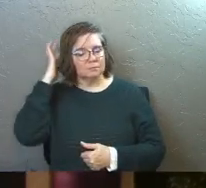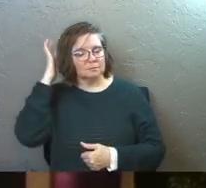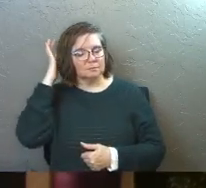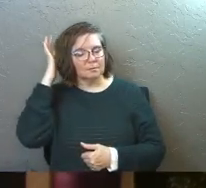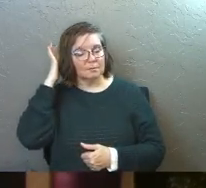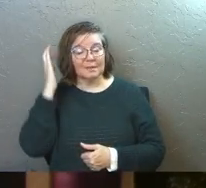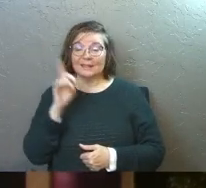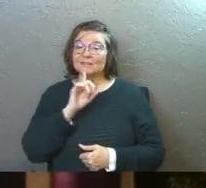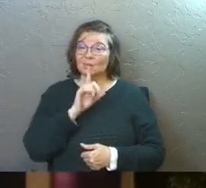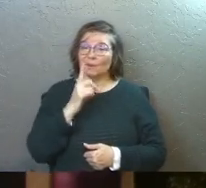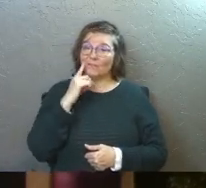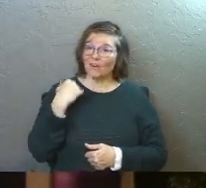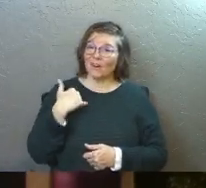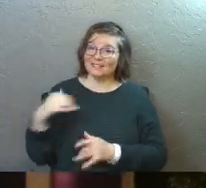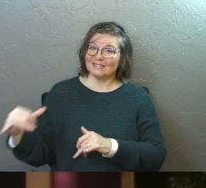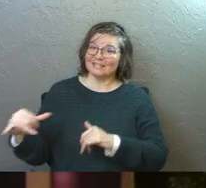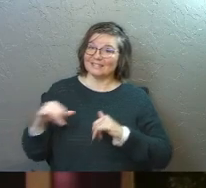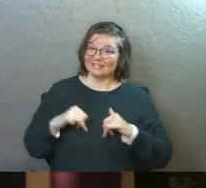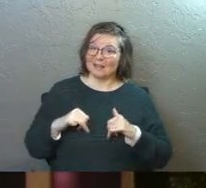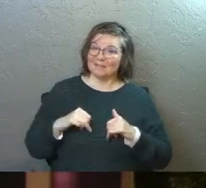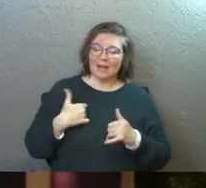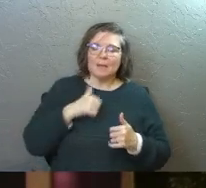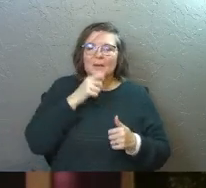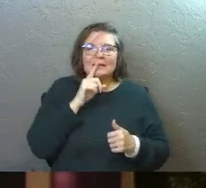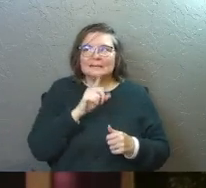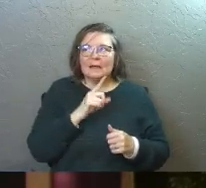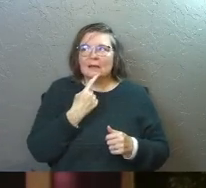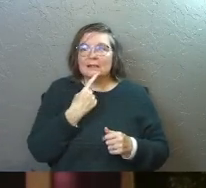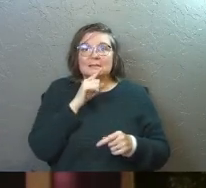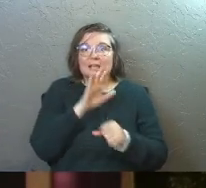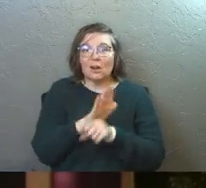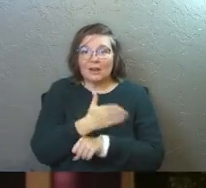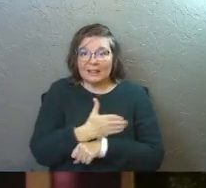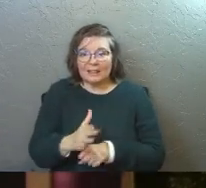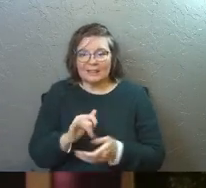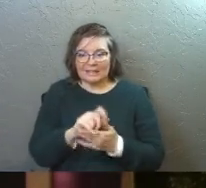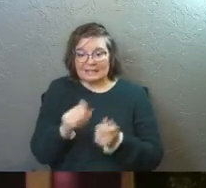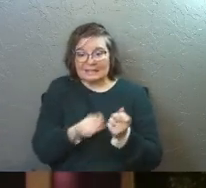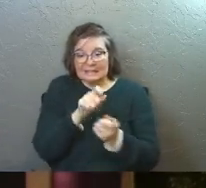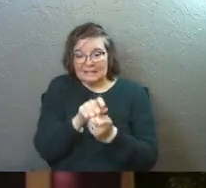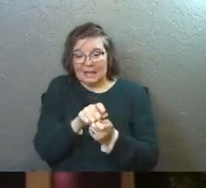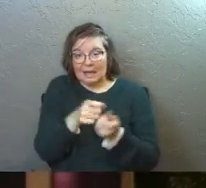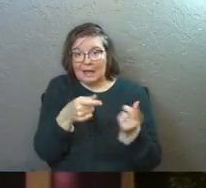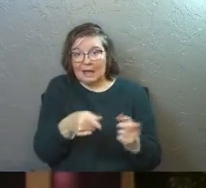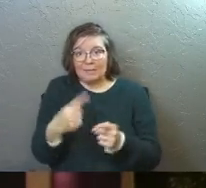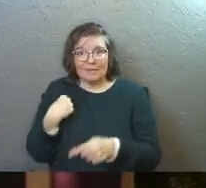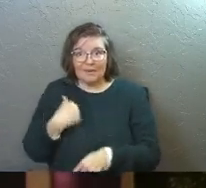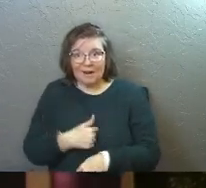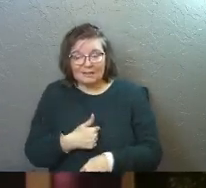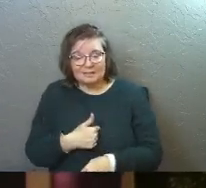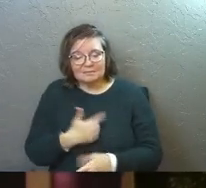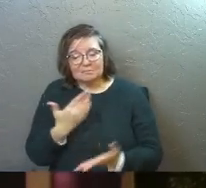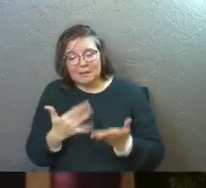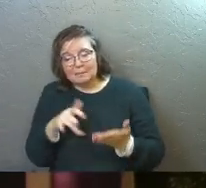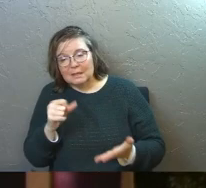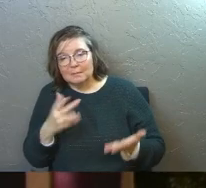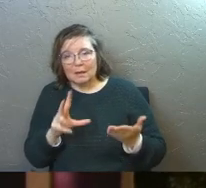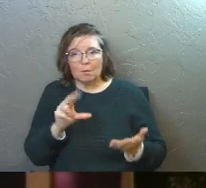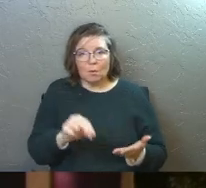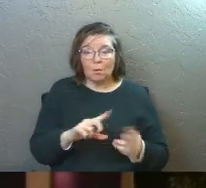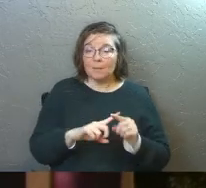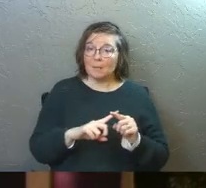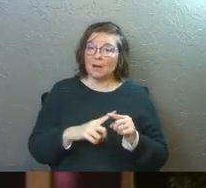This is real for us too. Right? And I'm not saying that's a guaranteed thing, that that's exactly what's going to play out for us. But